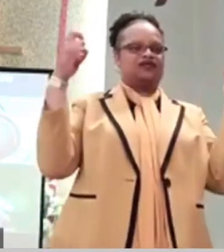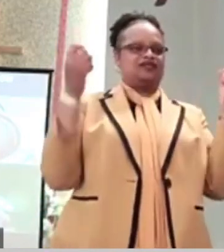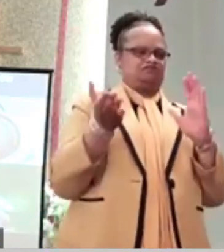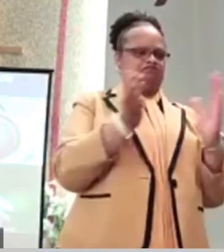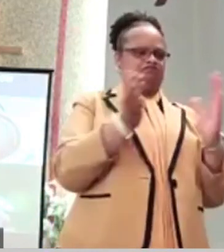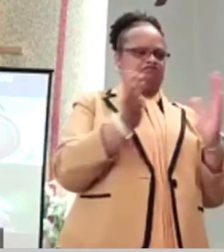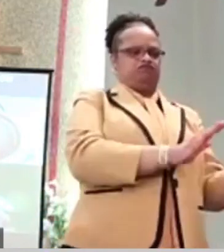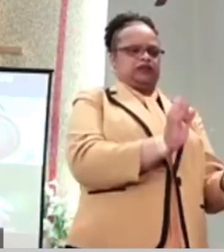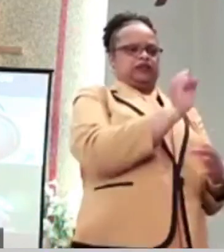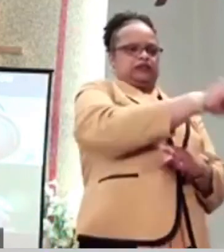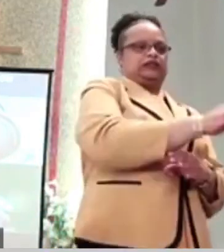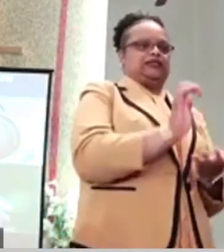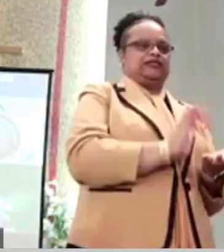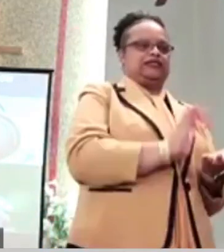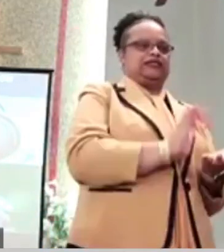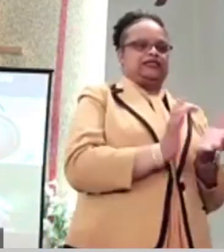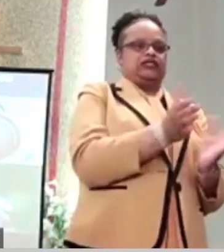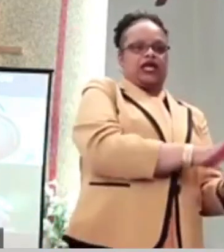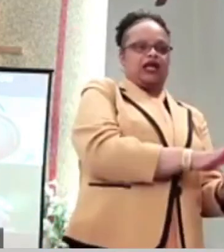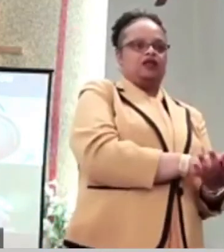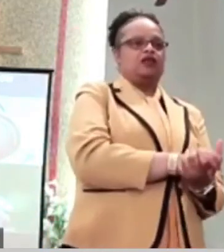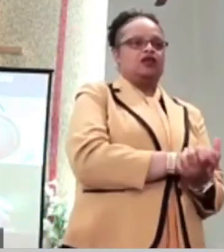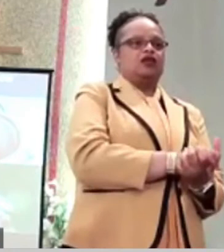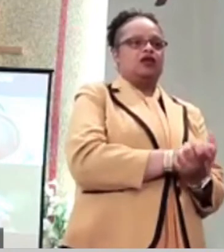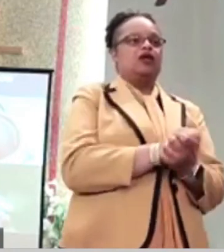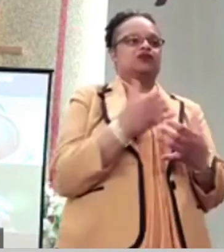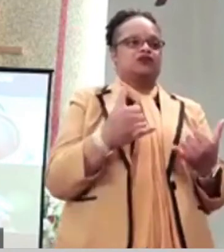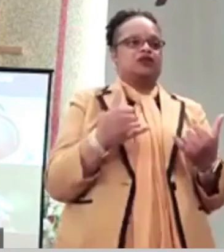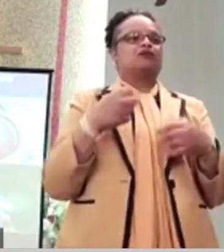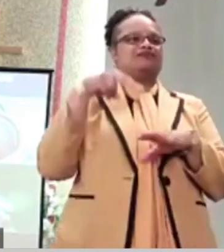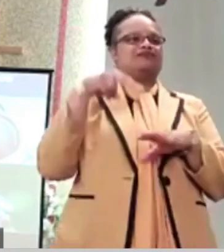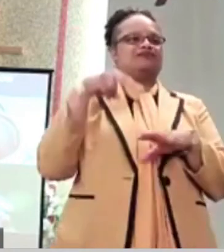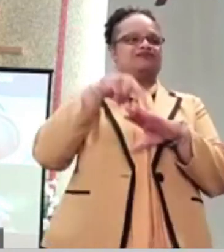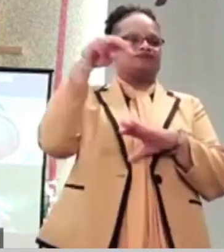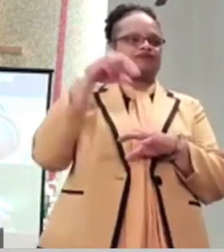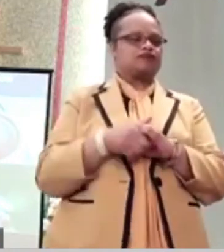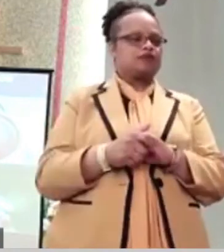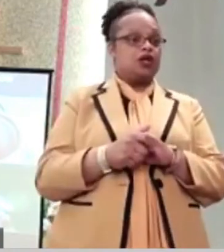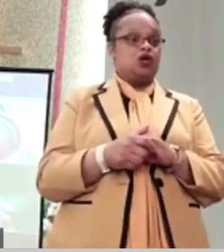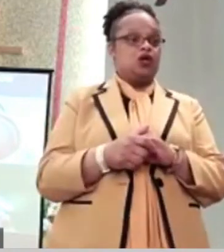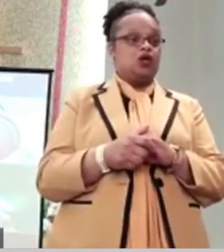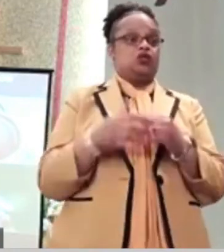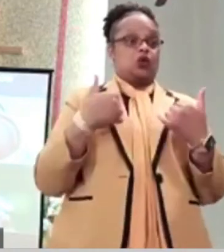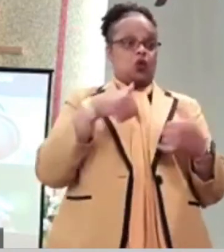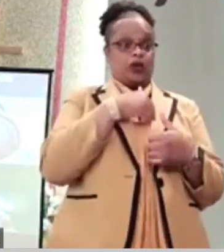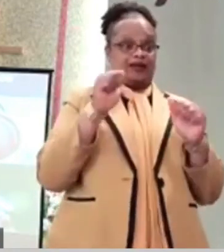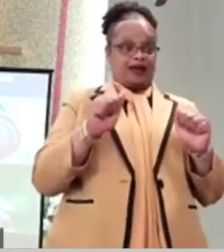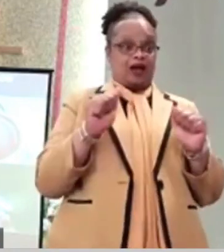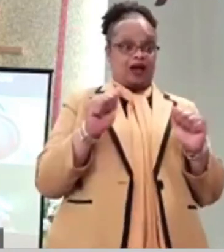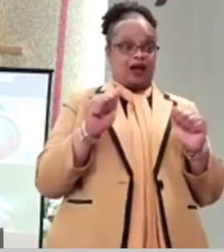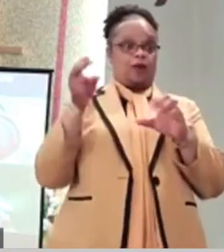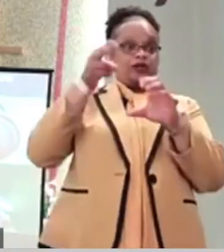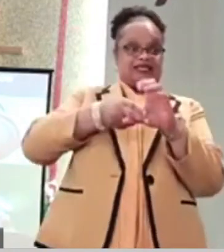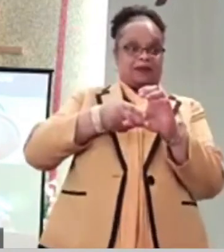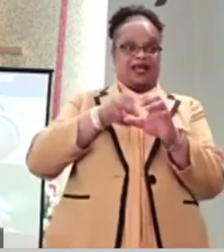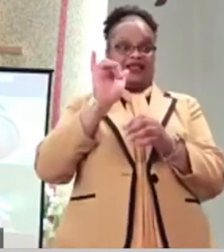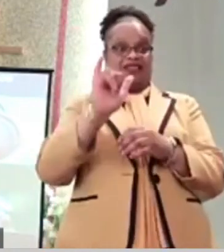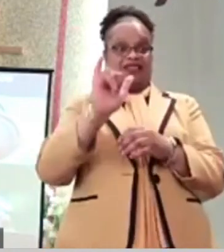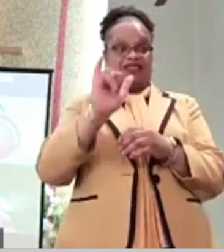And now that we have landed in Christ, we're all called to drink in the eternal, life-saving